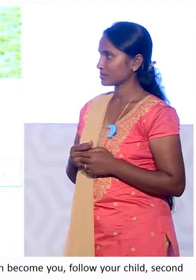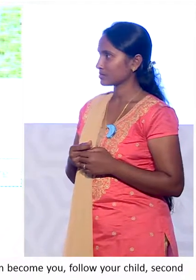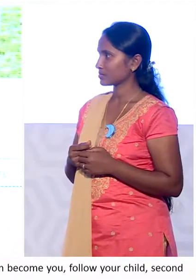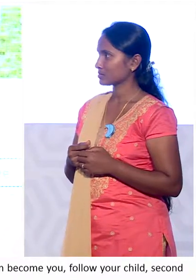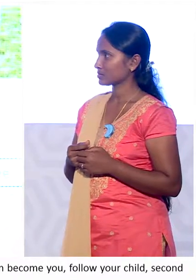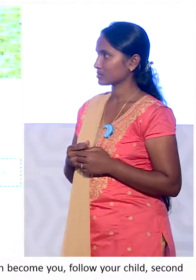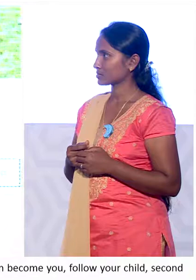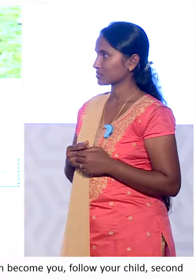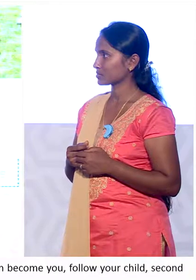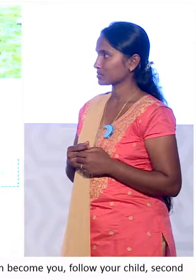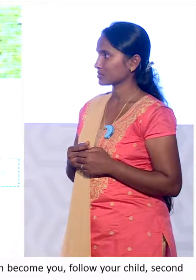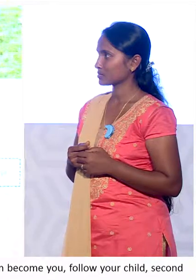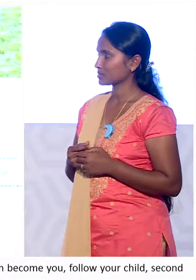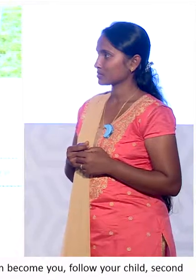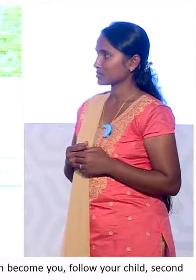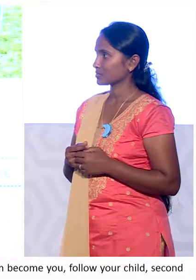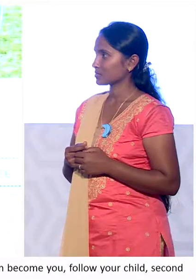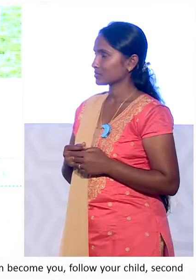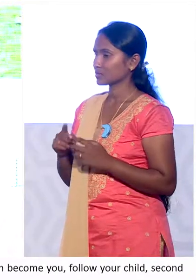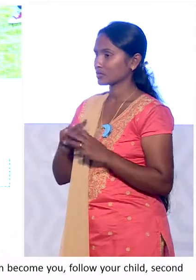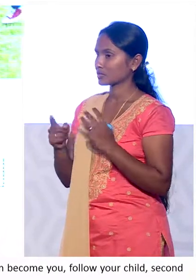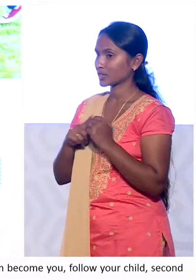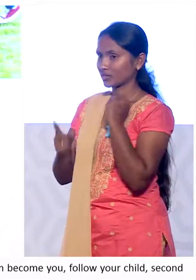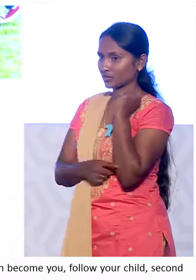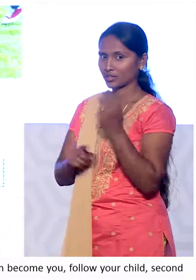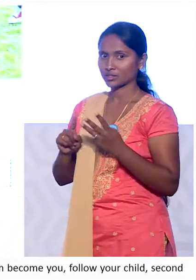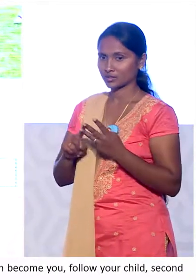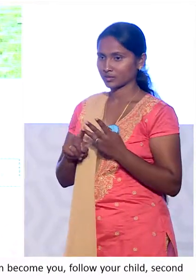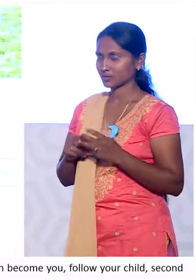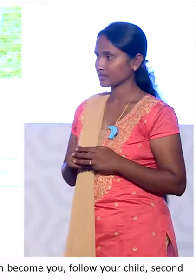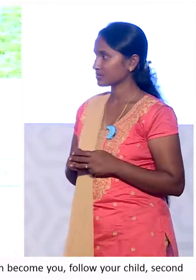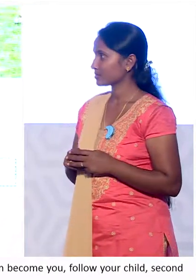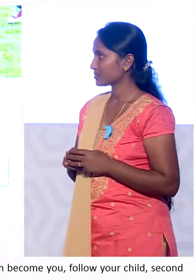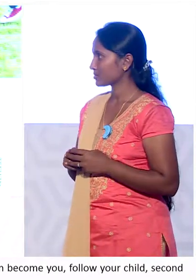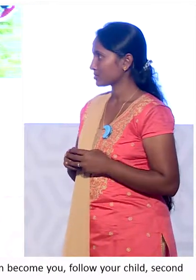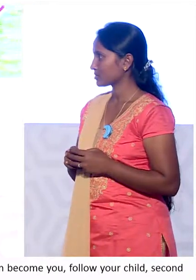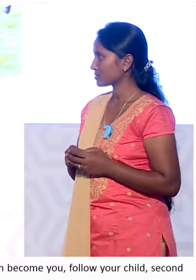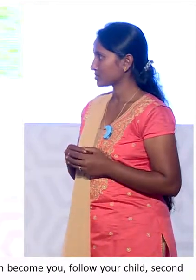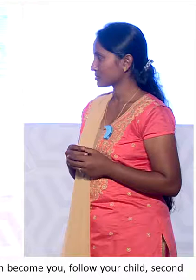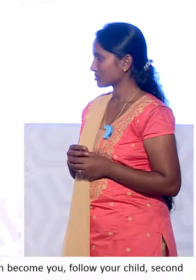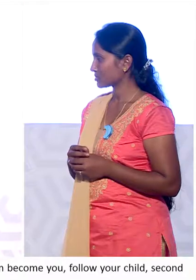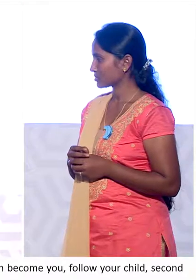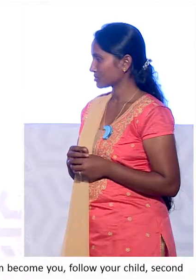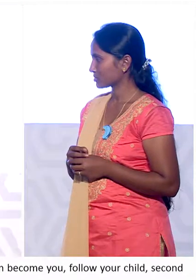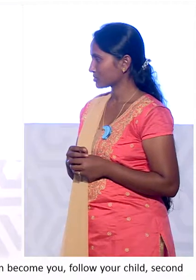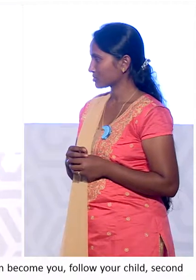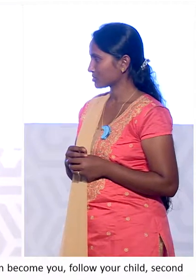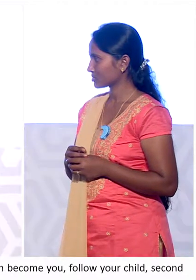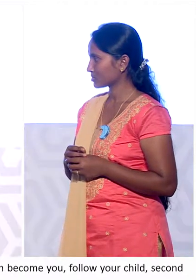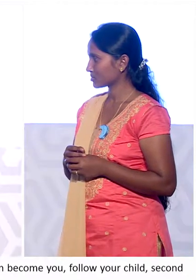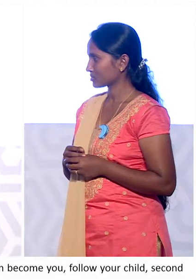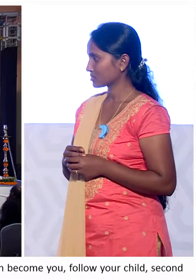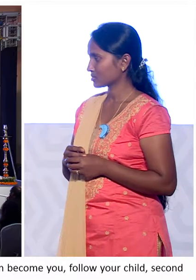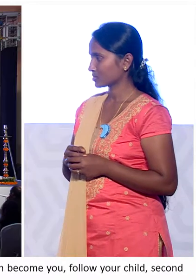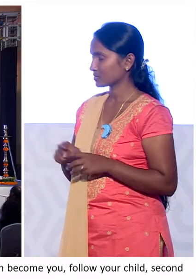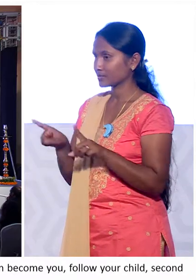that, you're usually okay. And then she said that finally, follow him intellectually. So she said, even if he's not verbal and he's just stimming, like let's